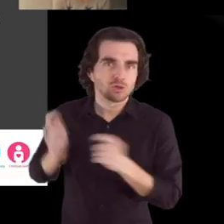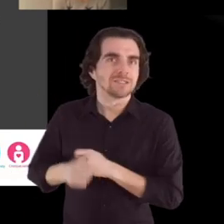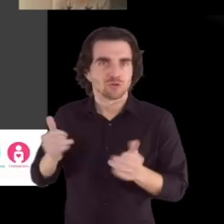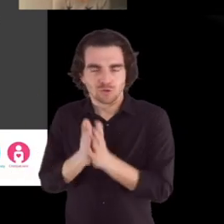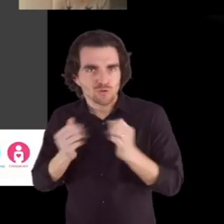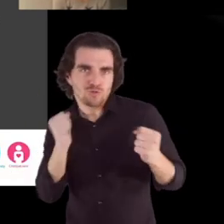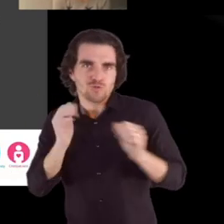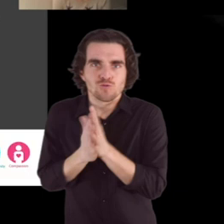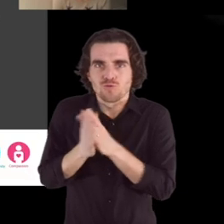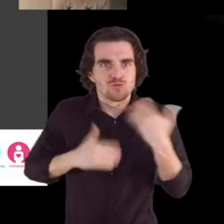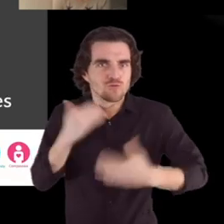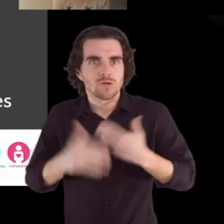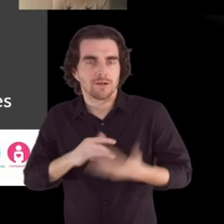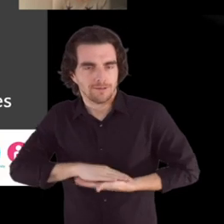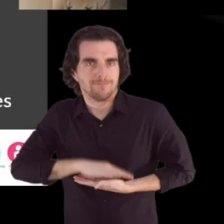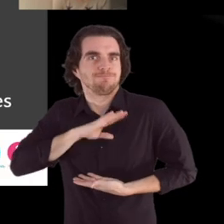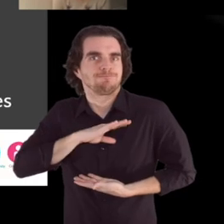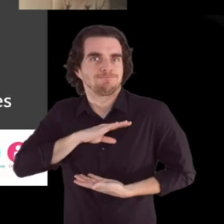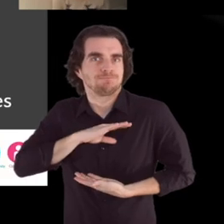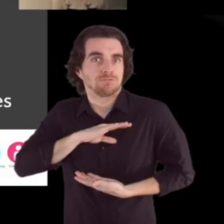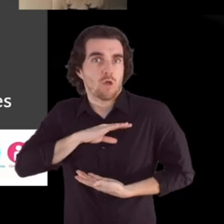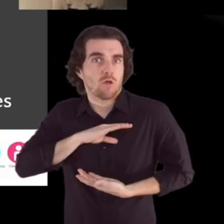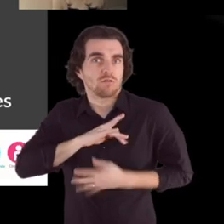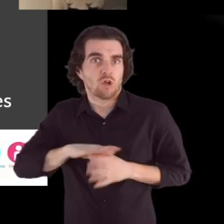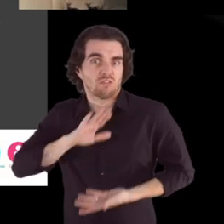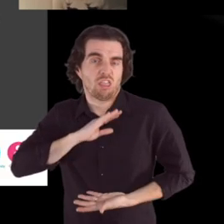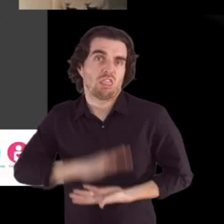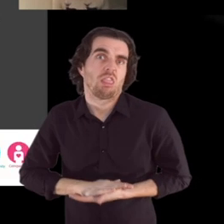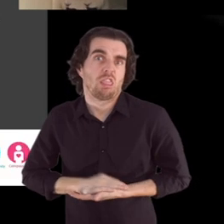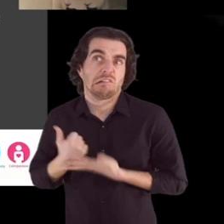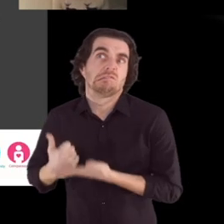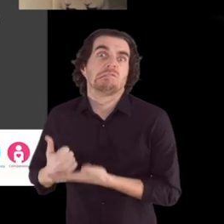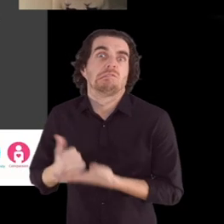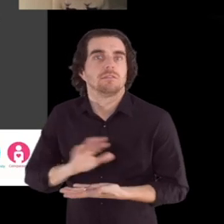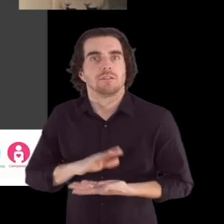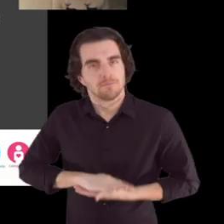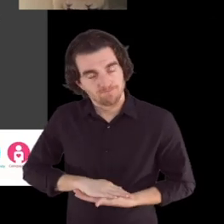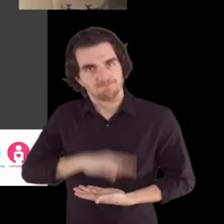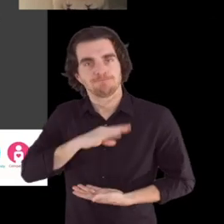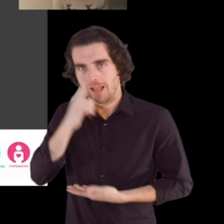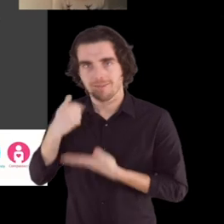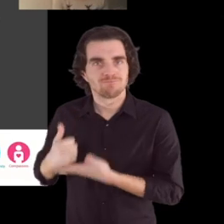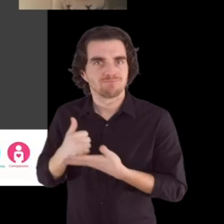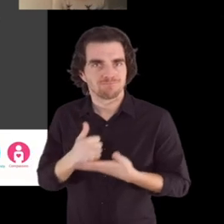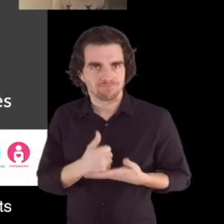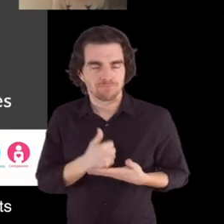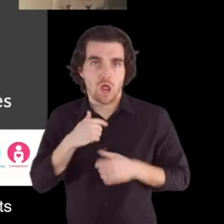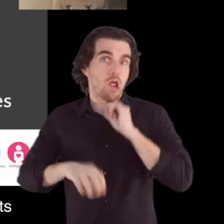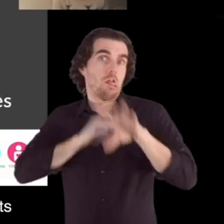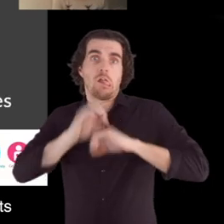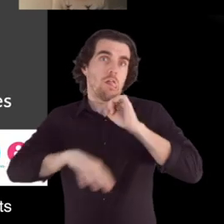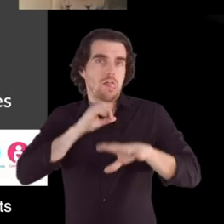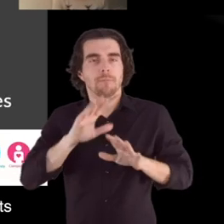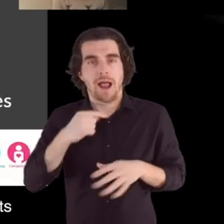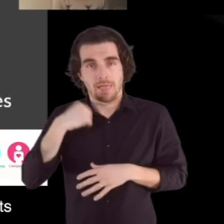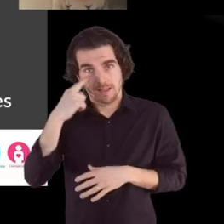difference. And again, it's that idea coming back to recharging your batteries rather than letting them get depleted. So, I